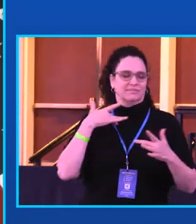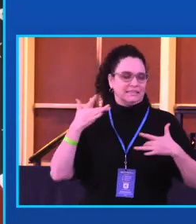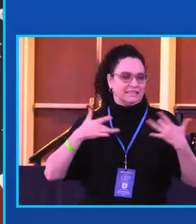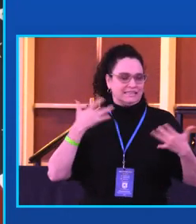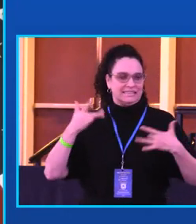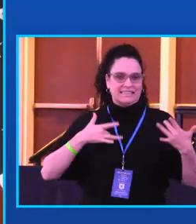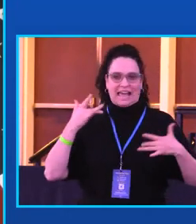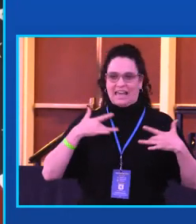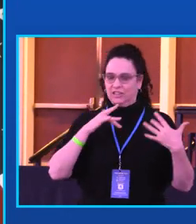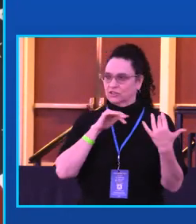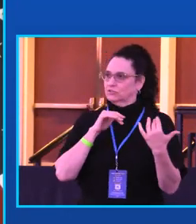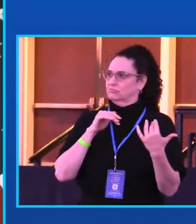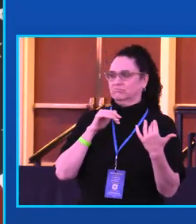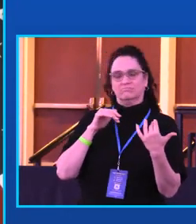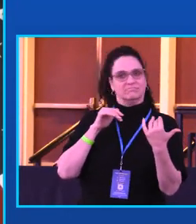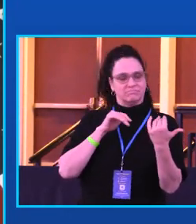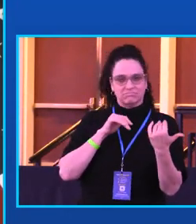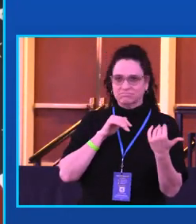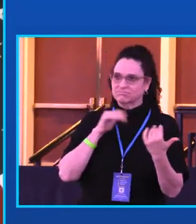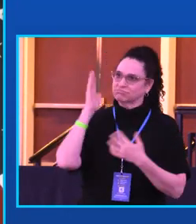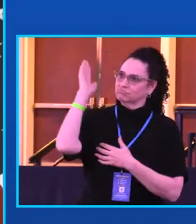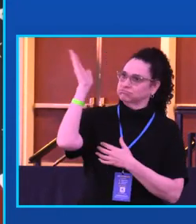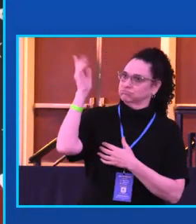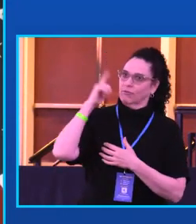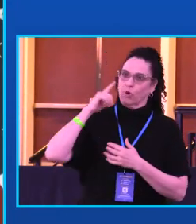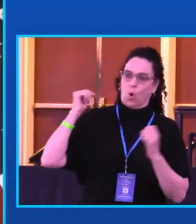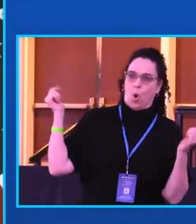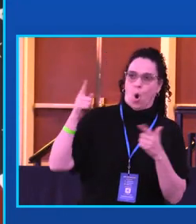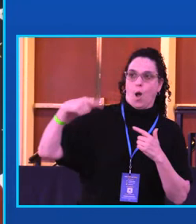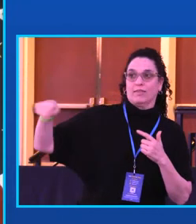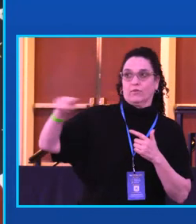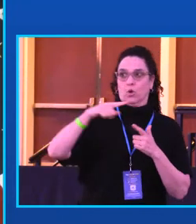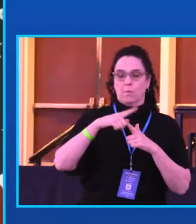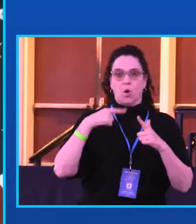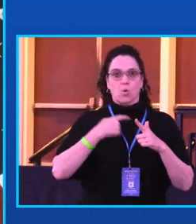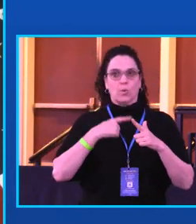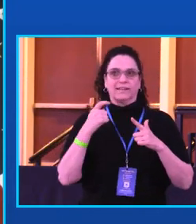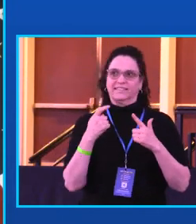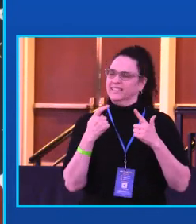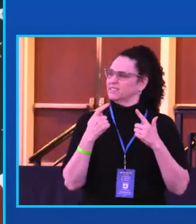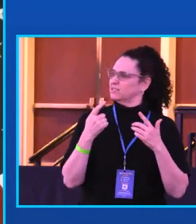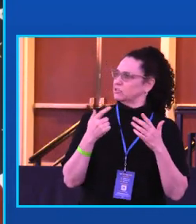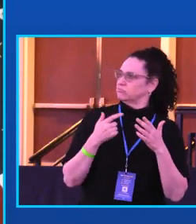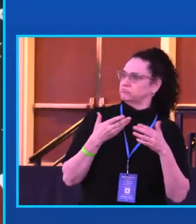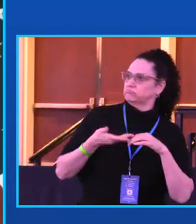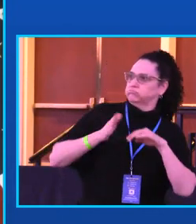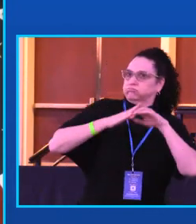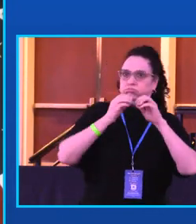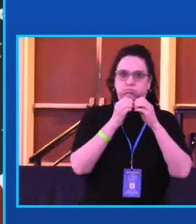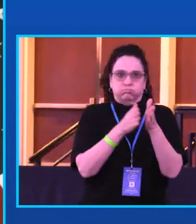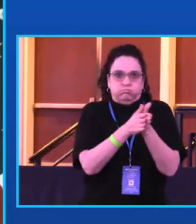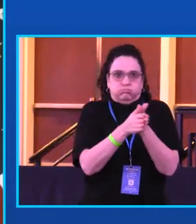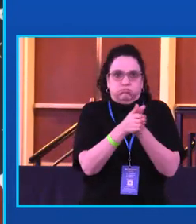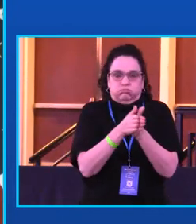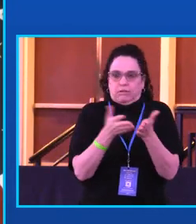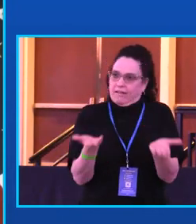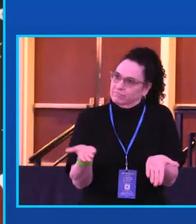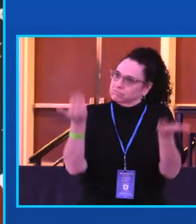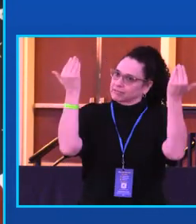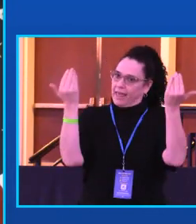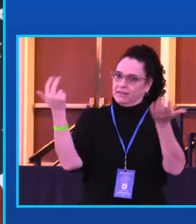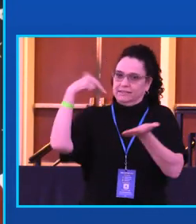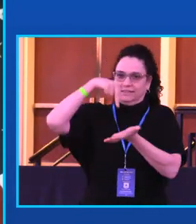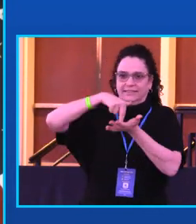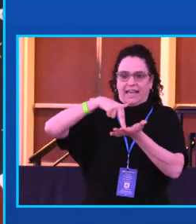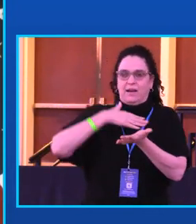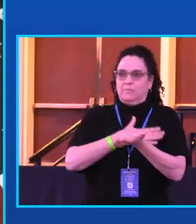address all of you. But we've got to get her fired up. So, folks, I need you on your feet.